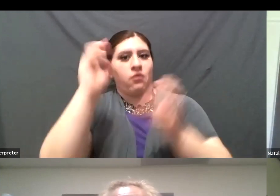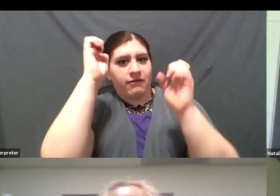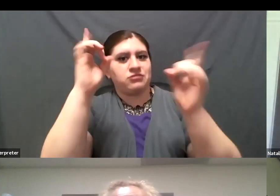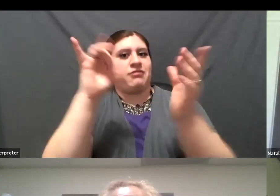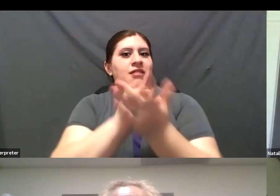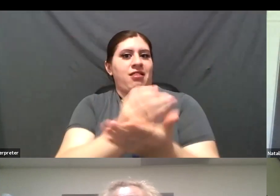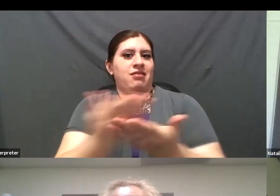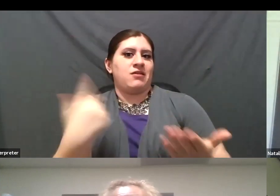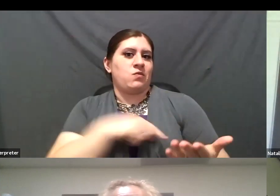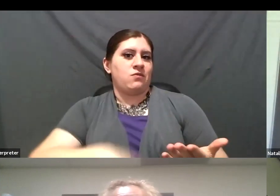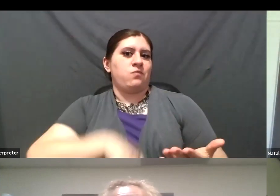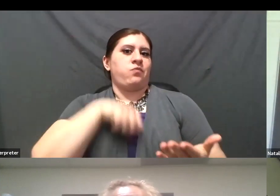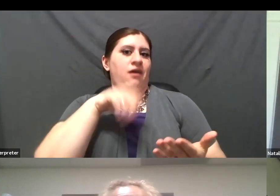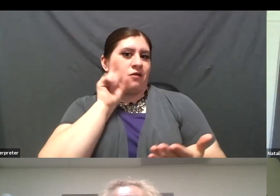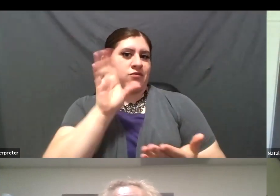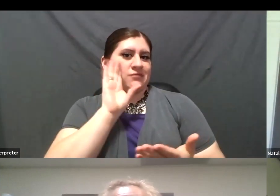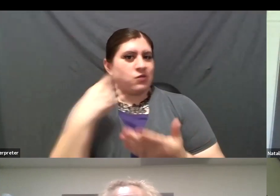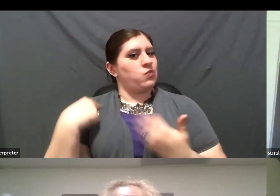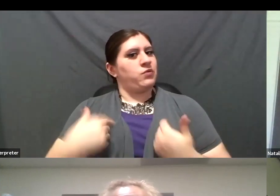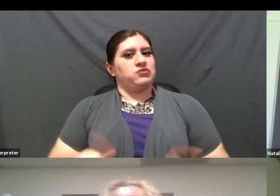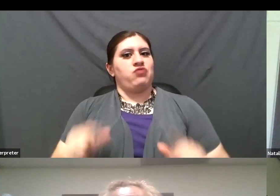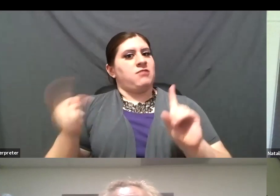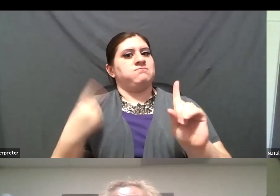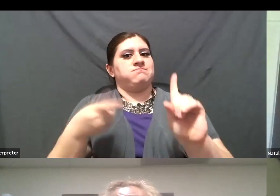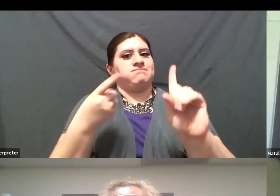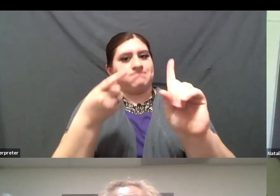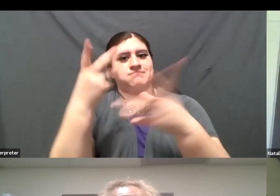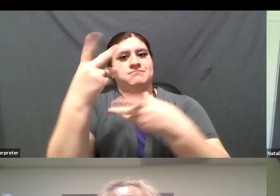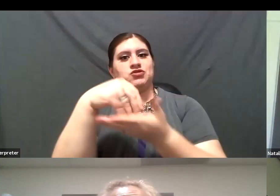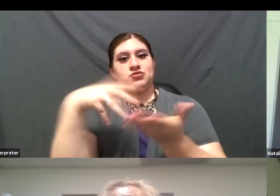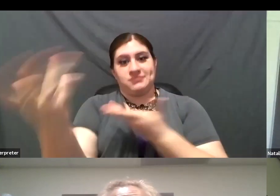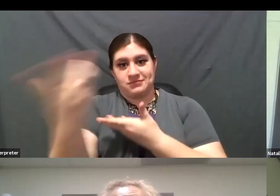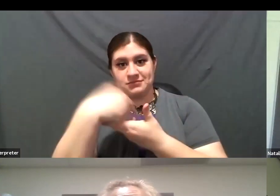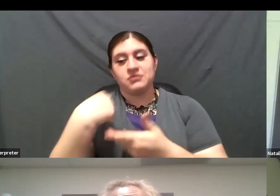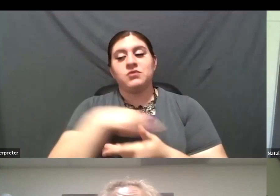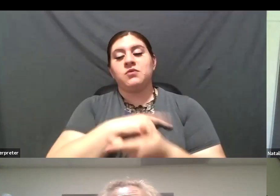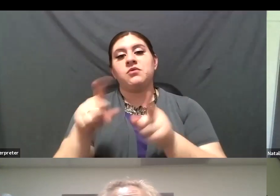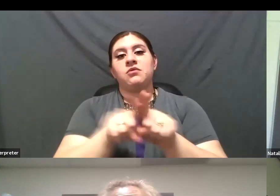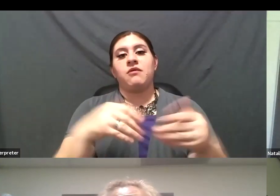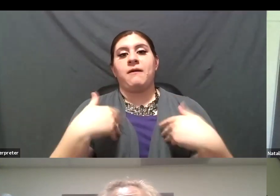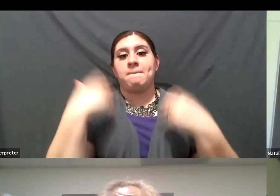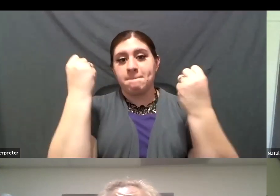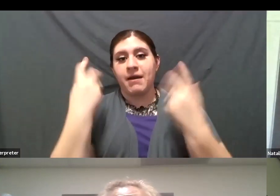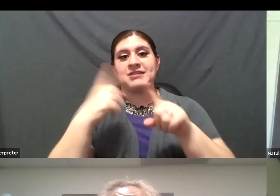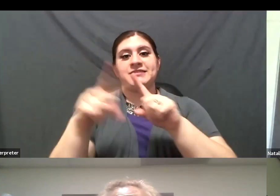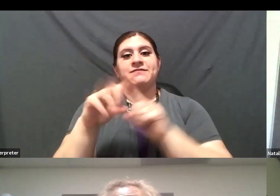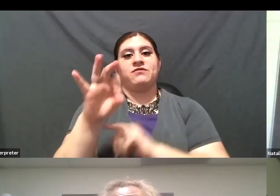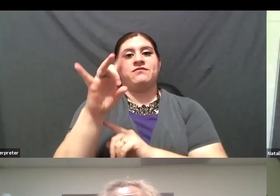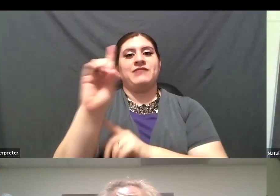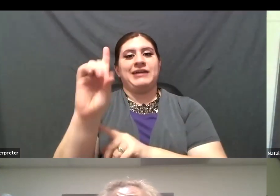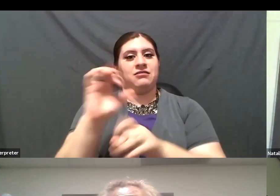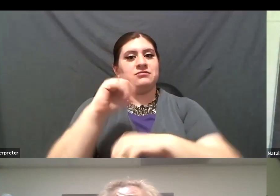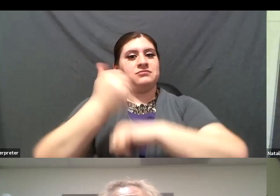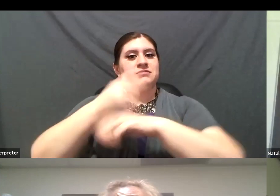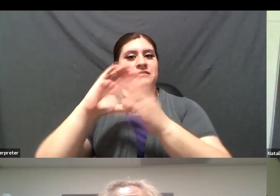are things that we strive for. We also have a number of field-based courses where